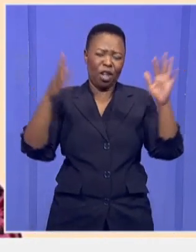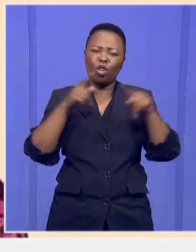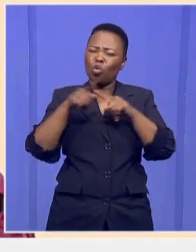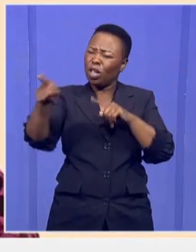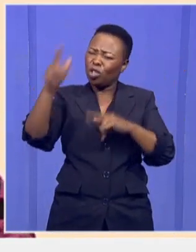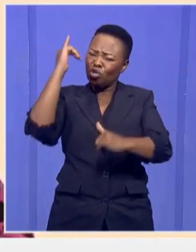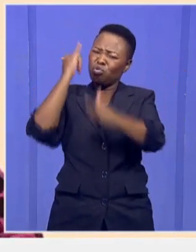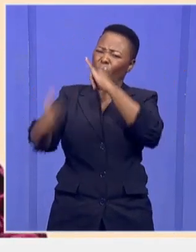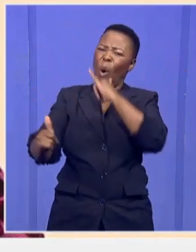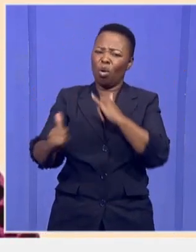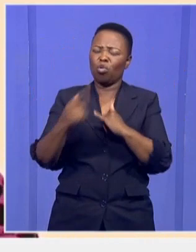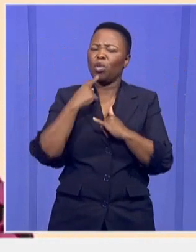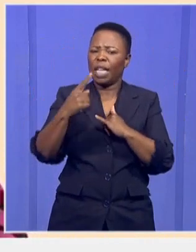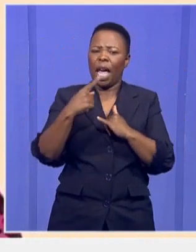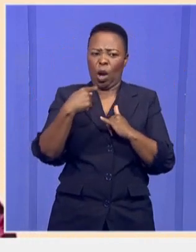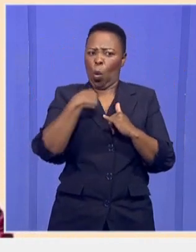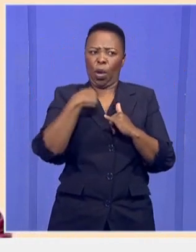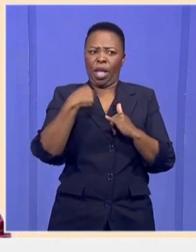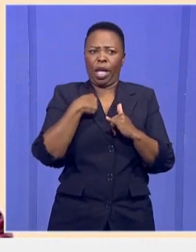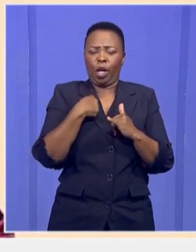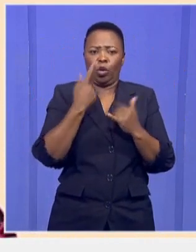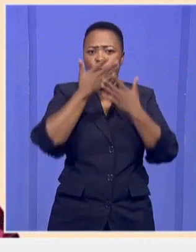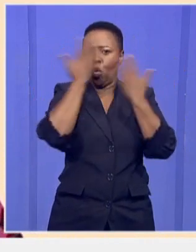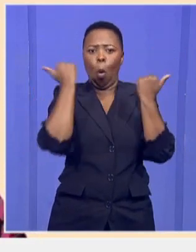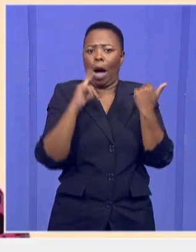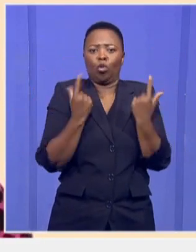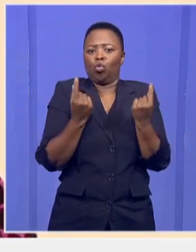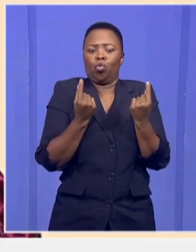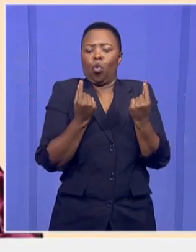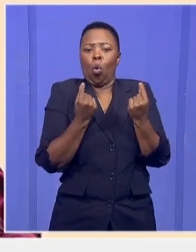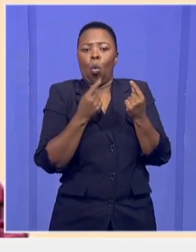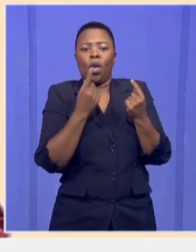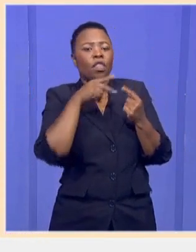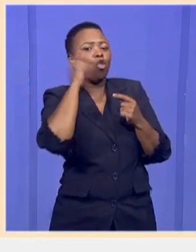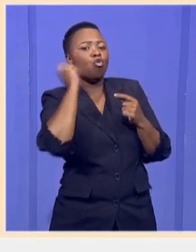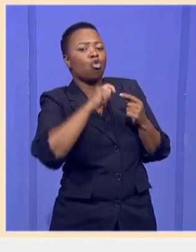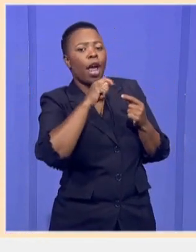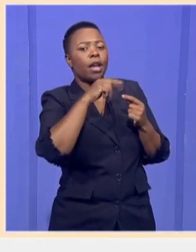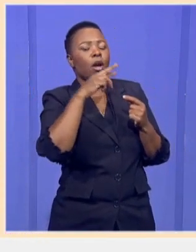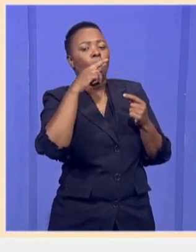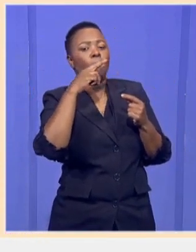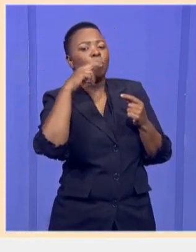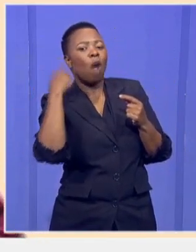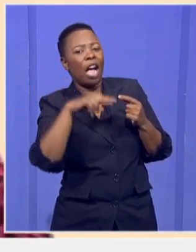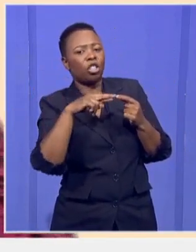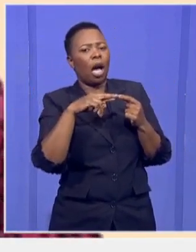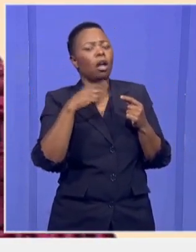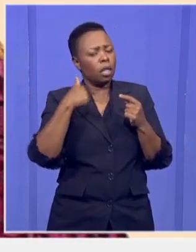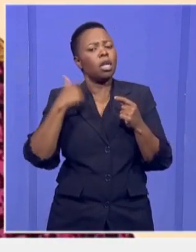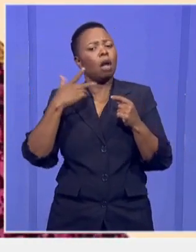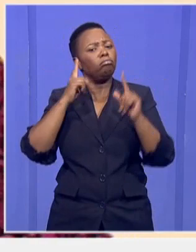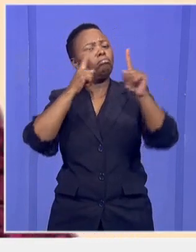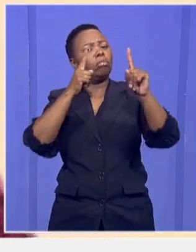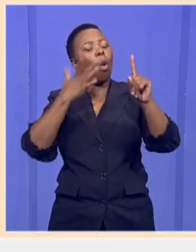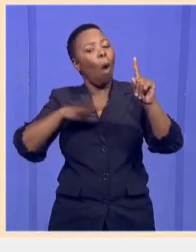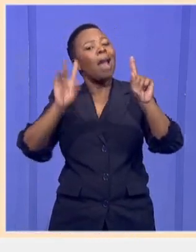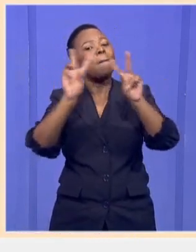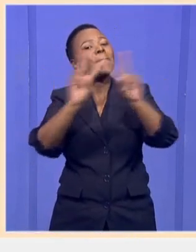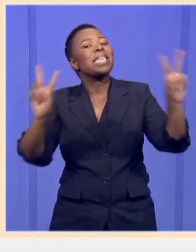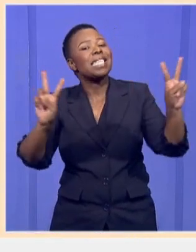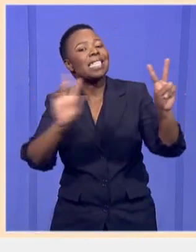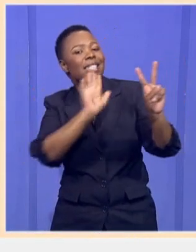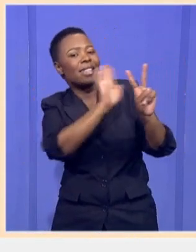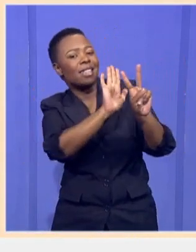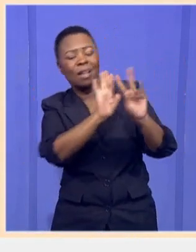to say we don't have a position. We do. We want peace for the people of Ukraine. With respect to Home